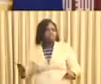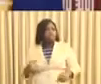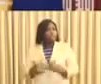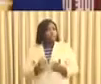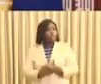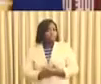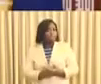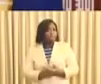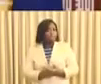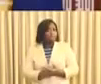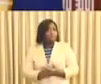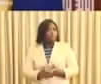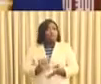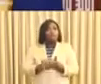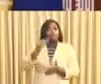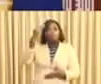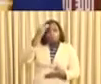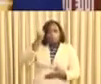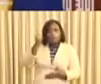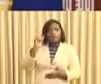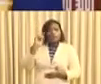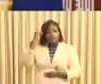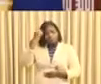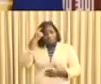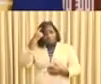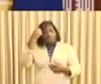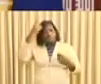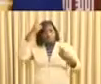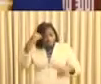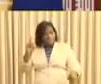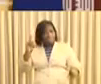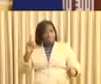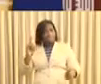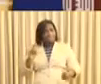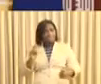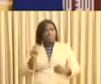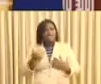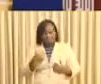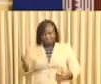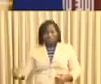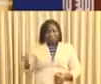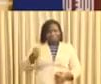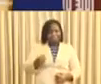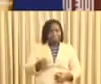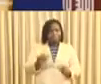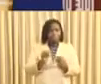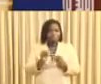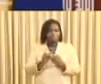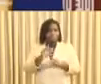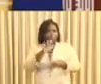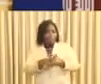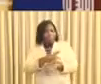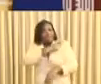has decided to undertake a major investment in our healthcare infrastructure, the largest in our